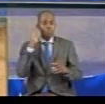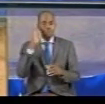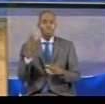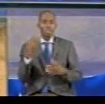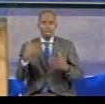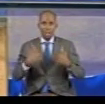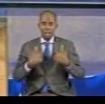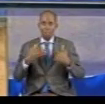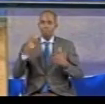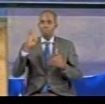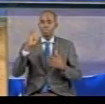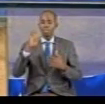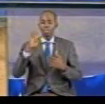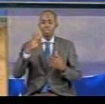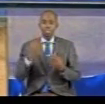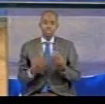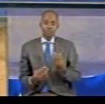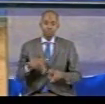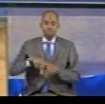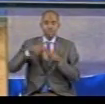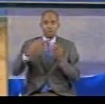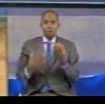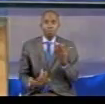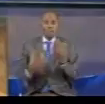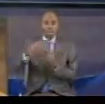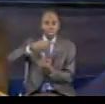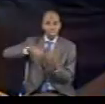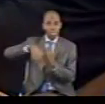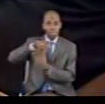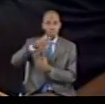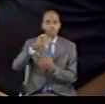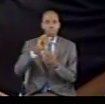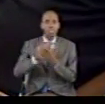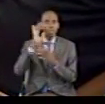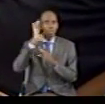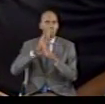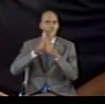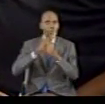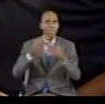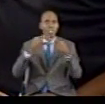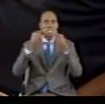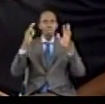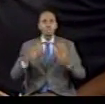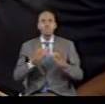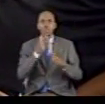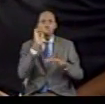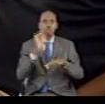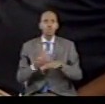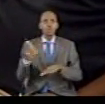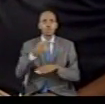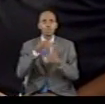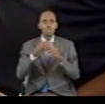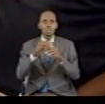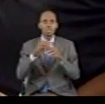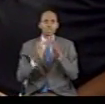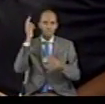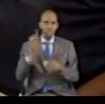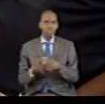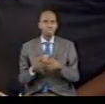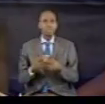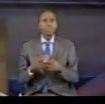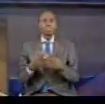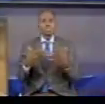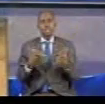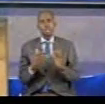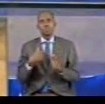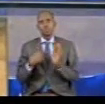allow the enemy to get near in Jesus' name. Let me show you something very